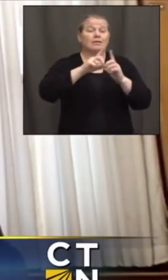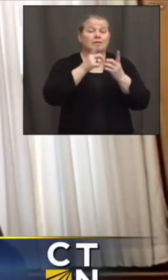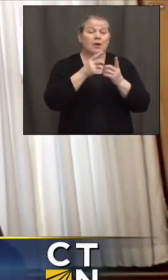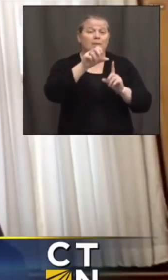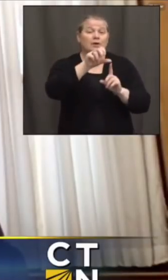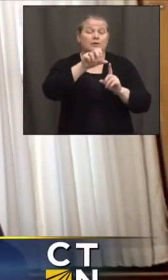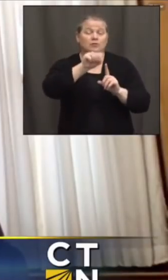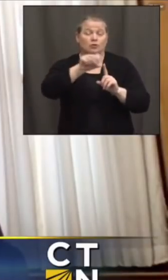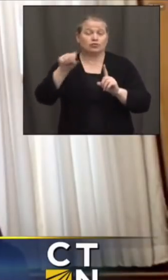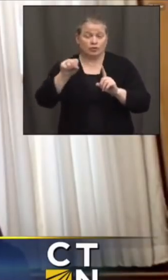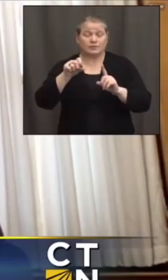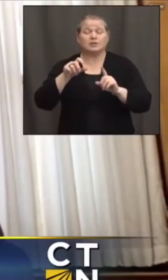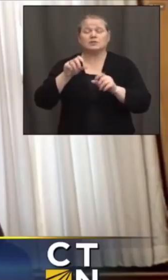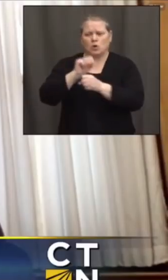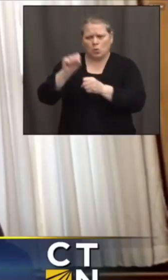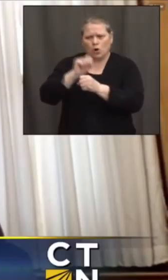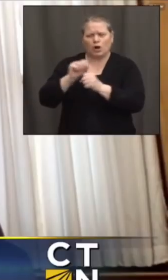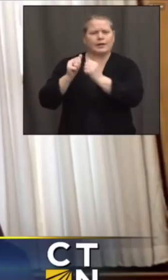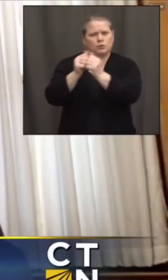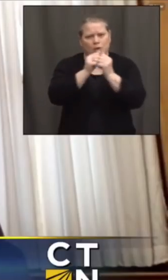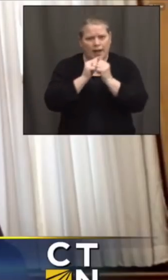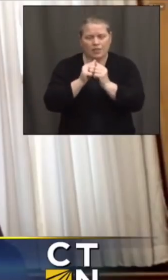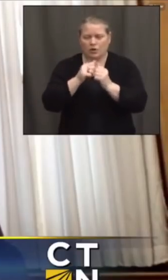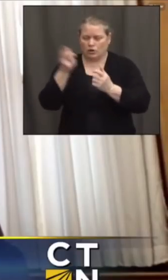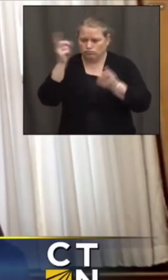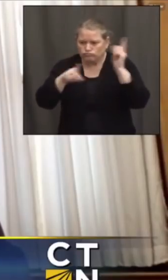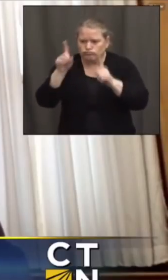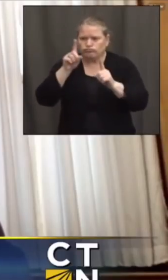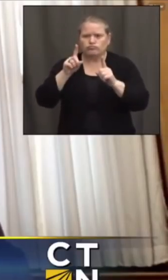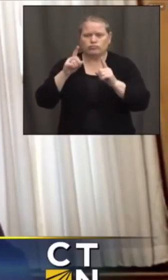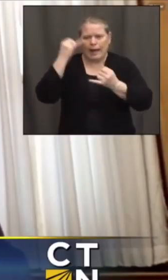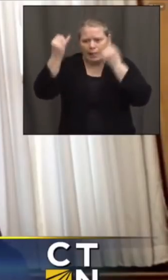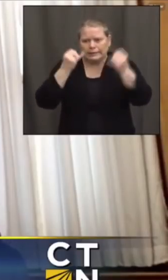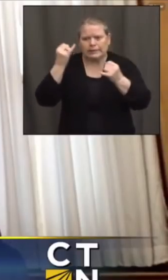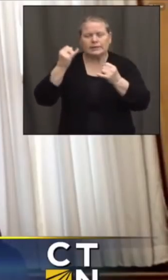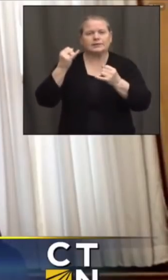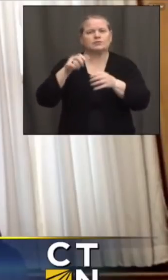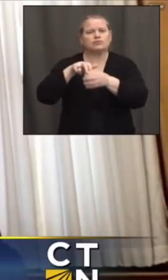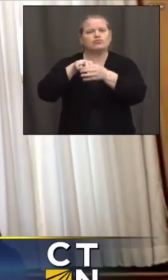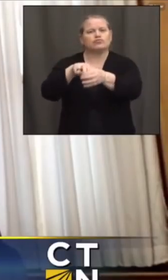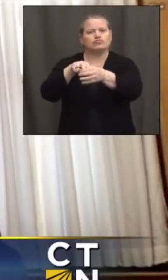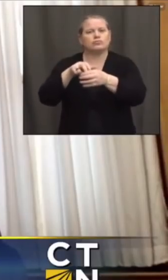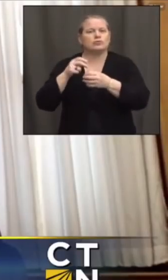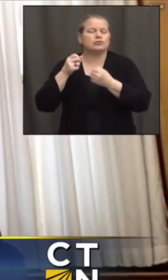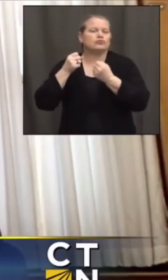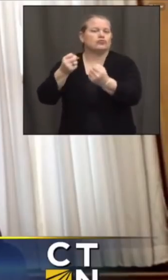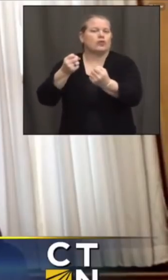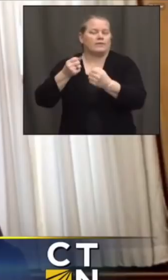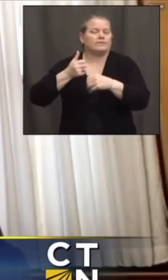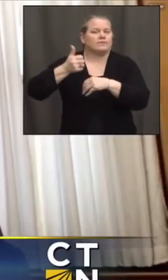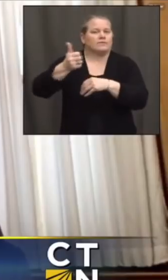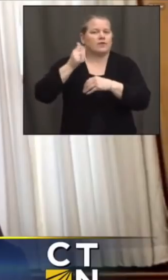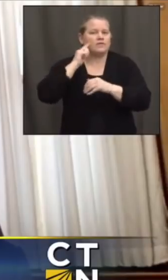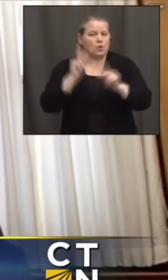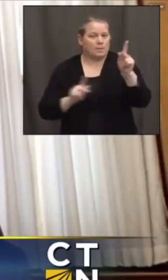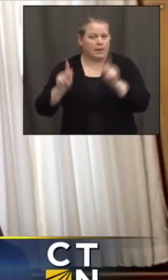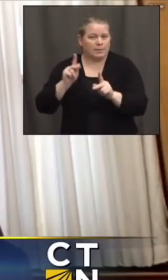municipal partners are also taking the initiative to look at providing transportation for people who don't